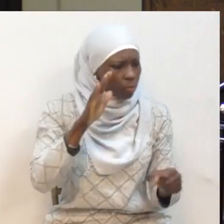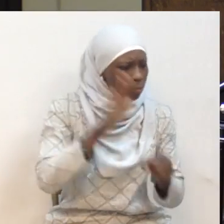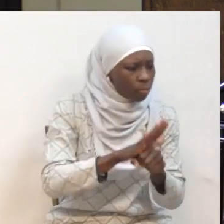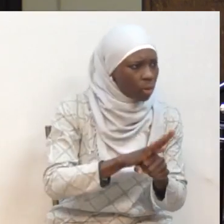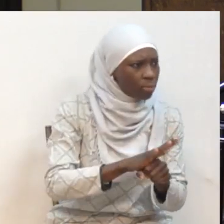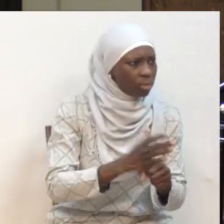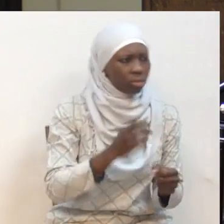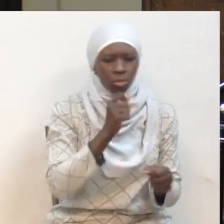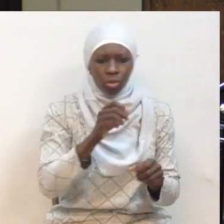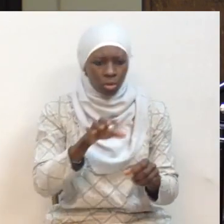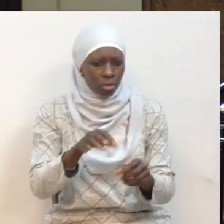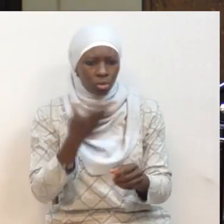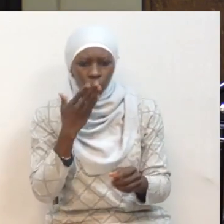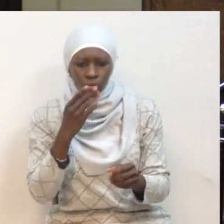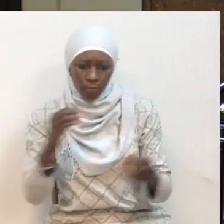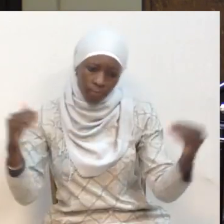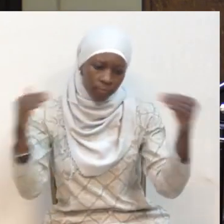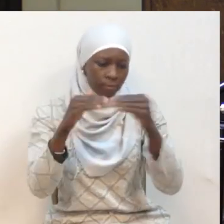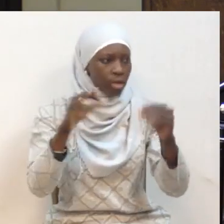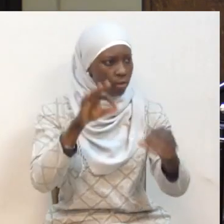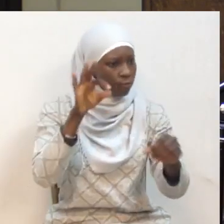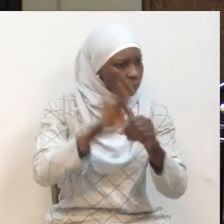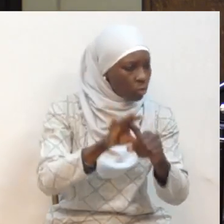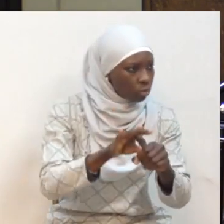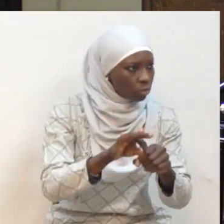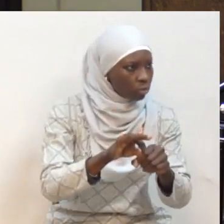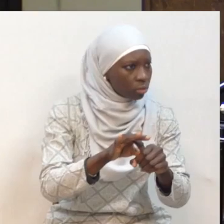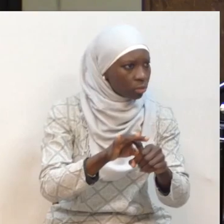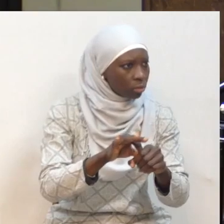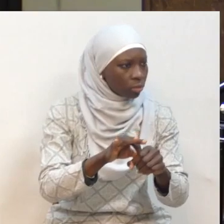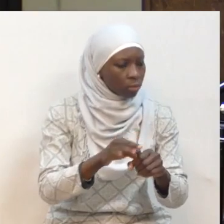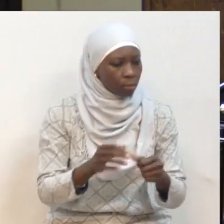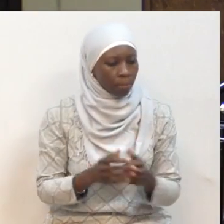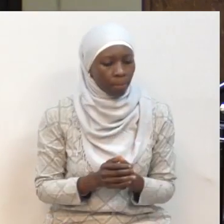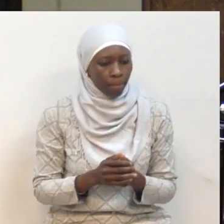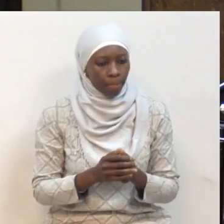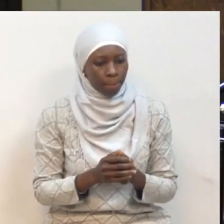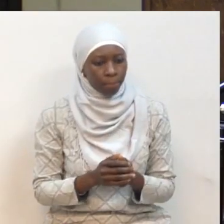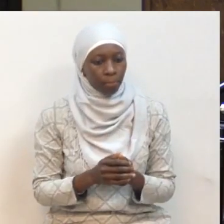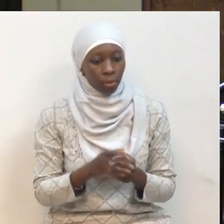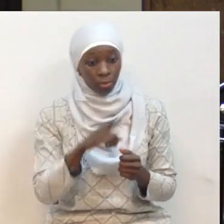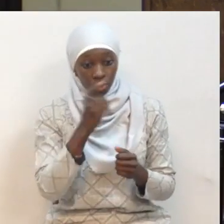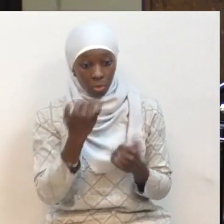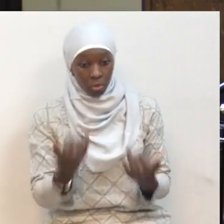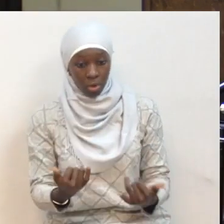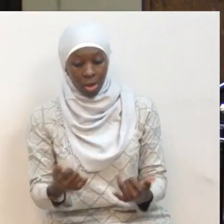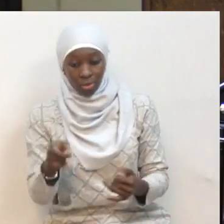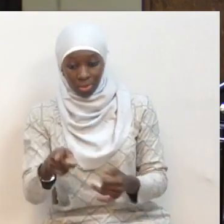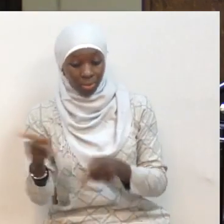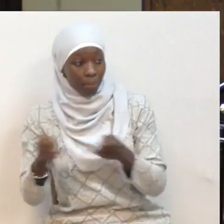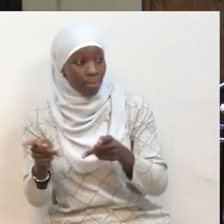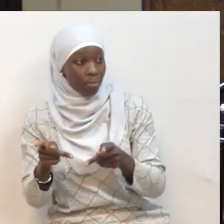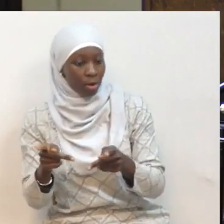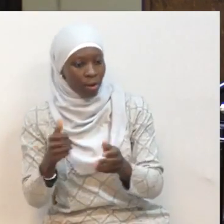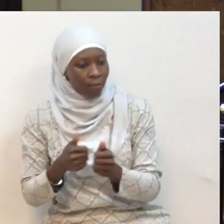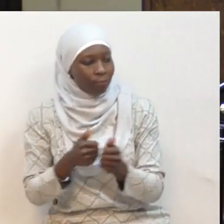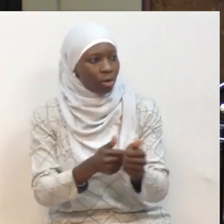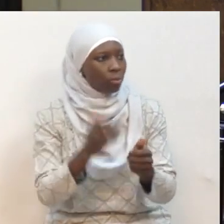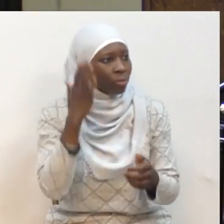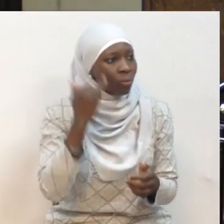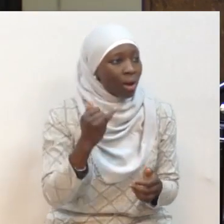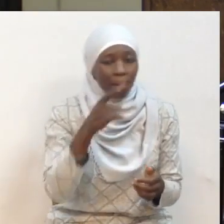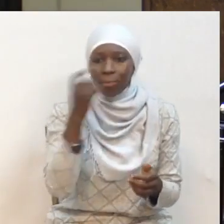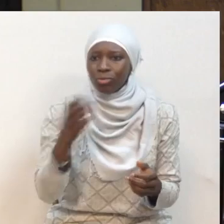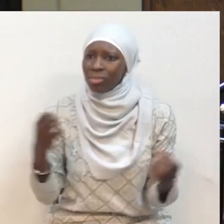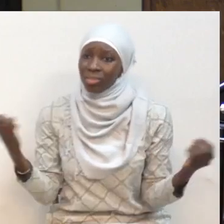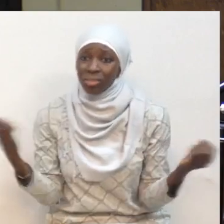ruler. They are just doing it because they are too scared to say no after all